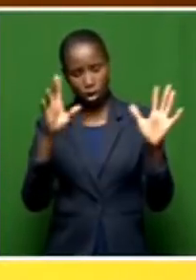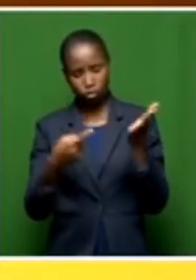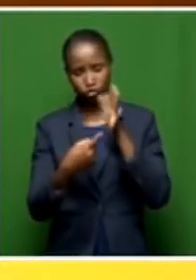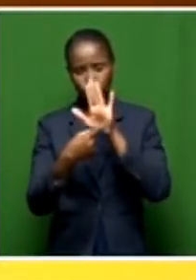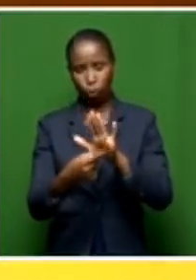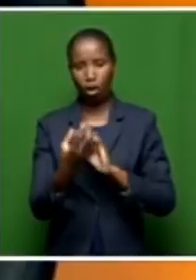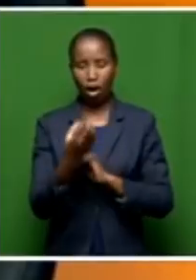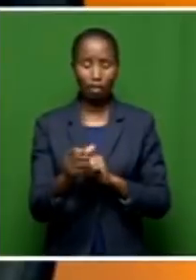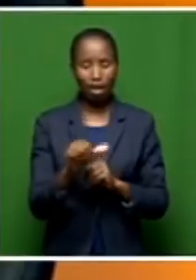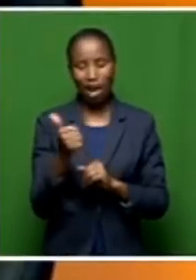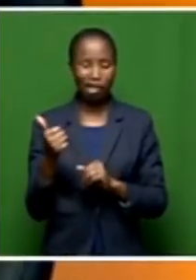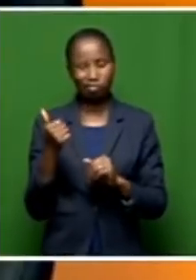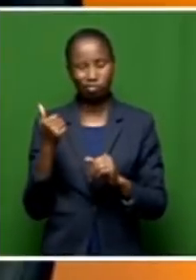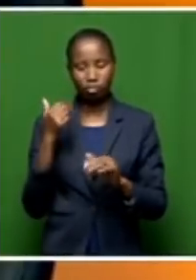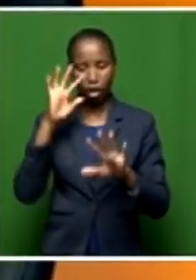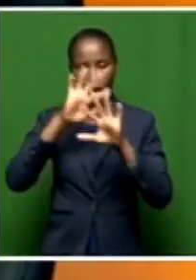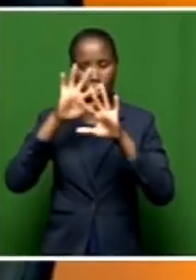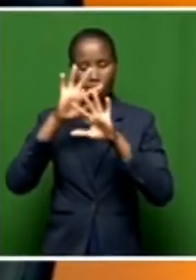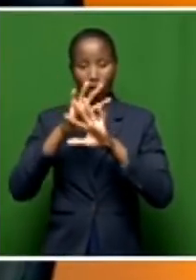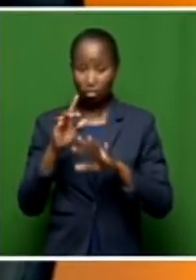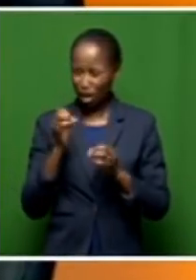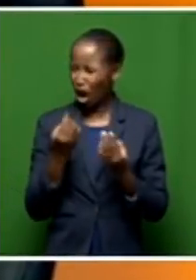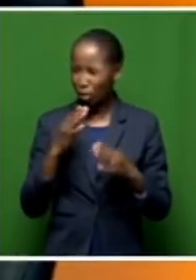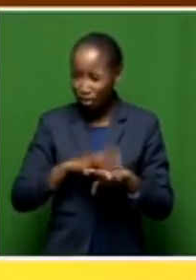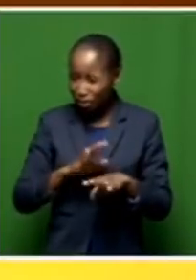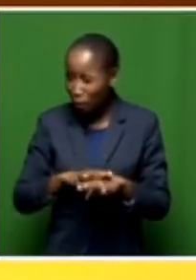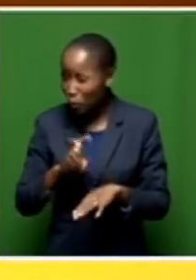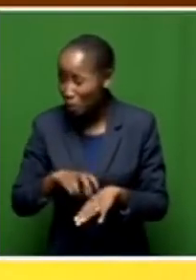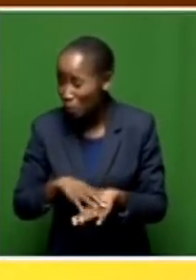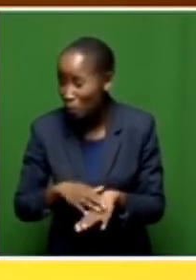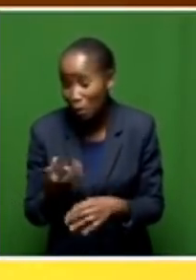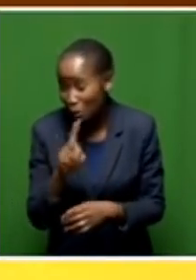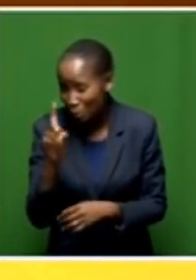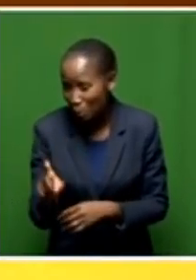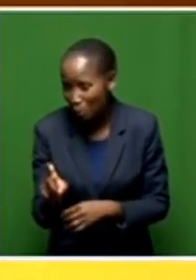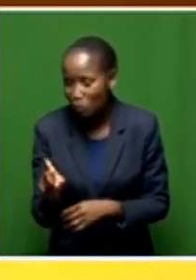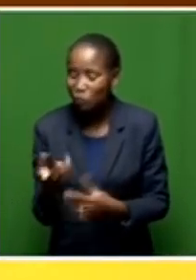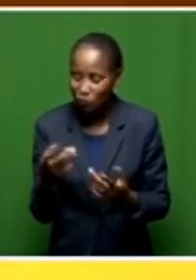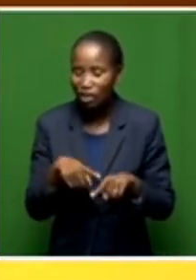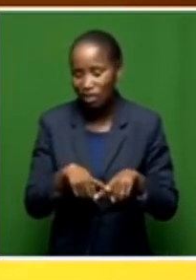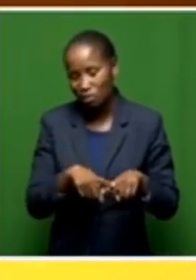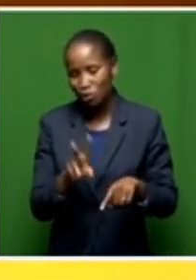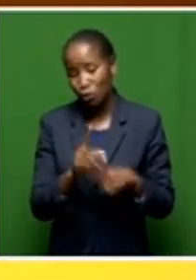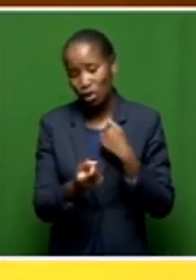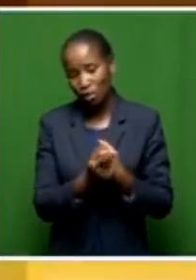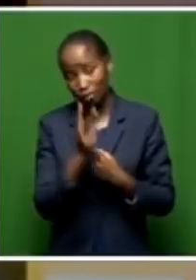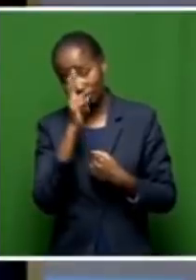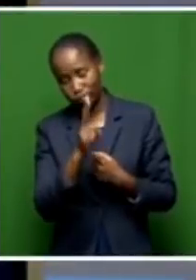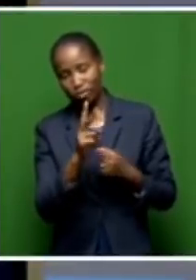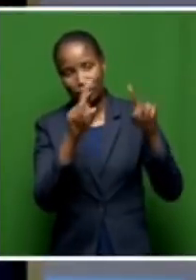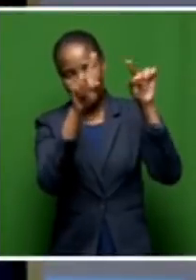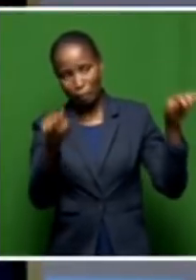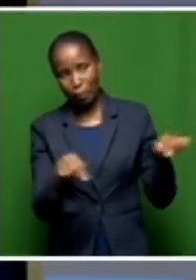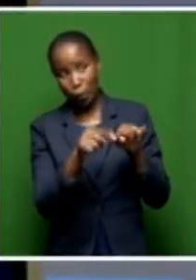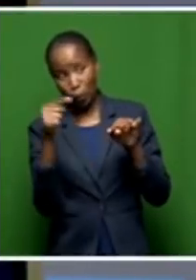you need, Prof? Depending on, of course, what's happening on the board in terms of how those numbers come in.